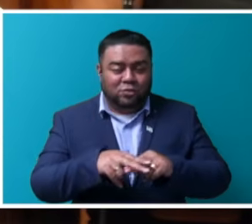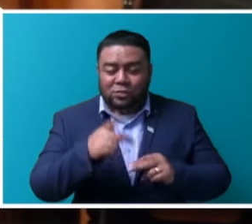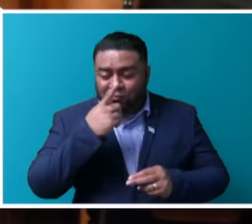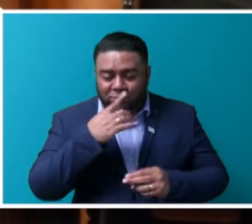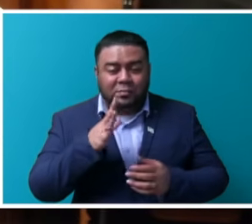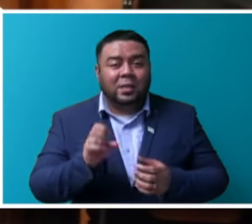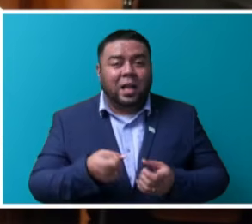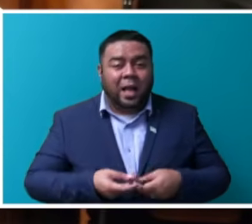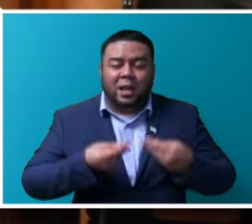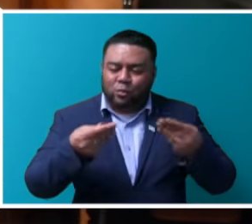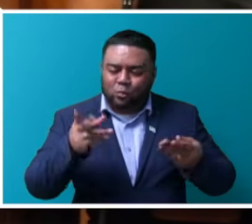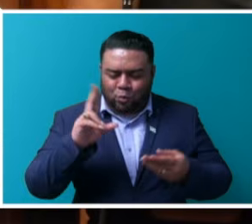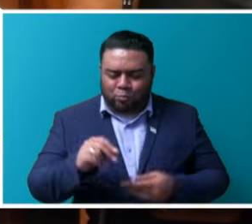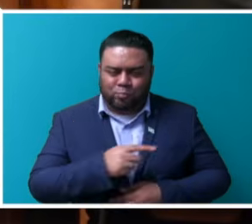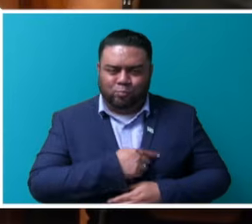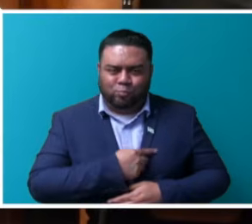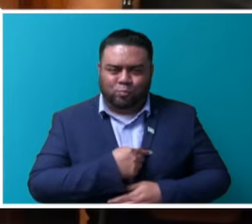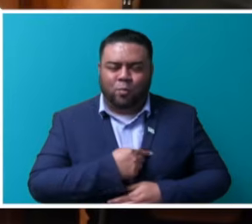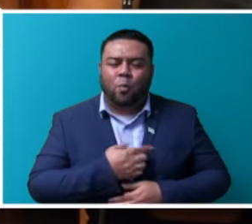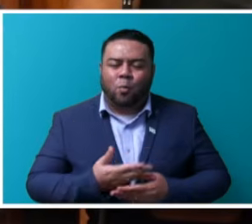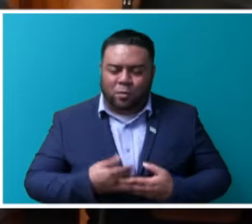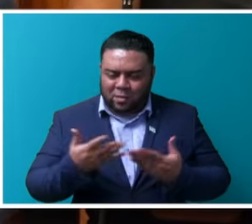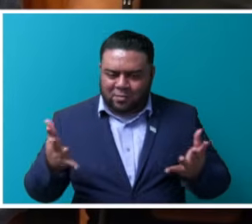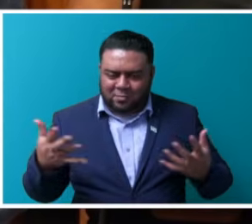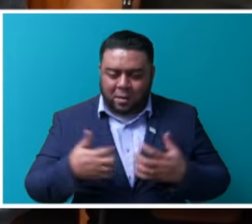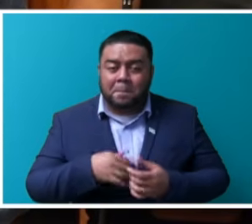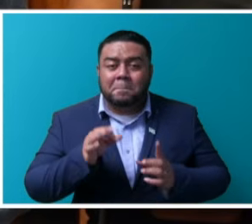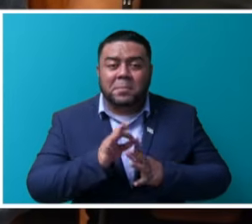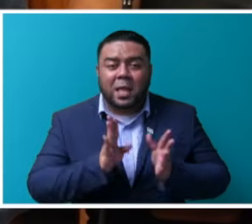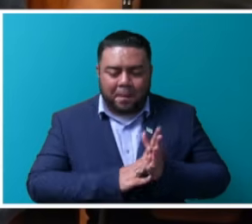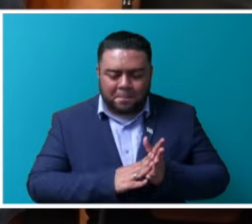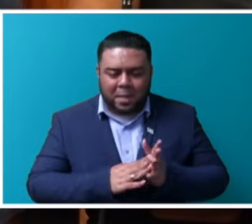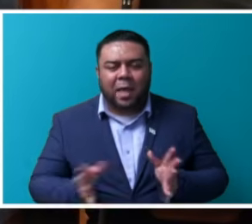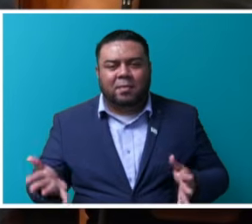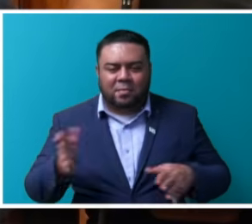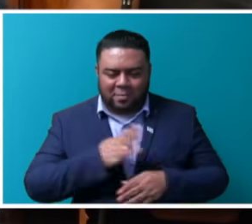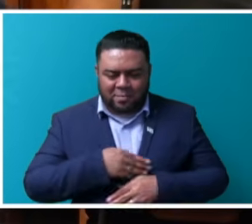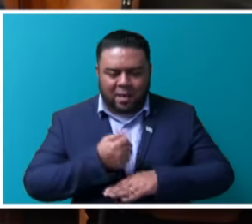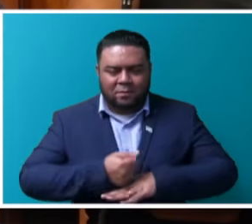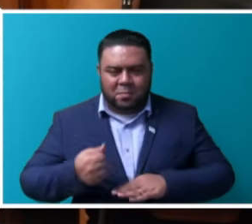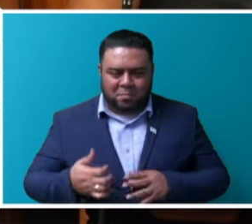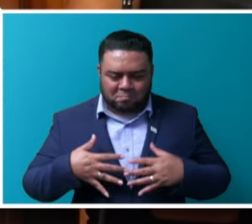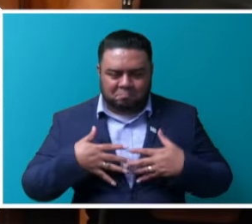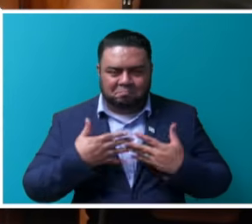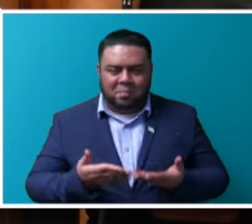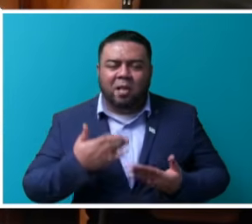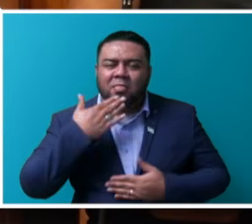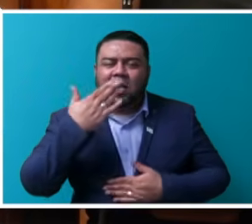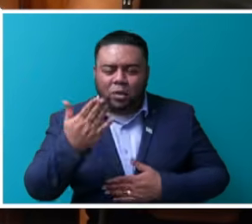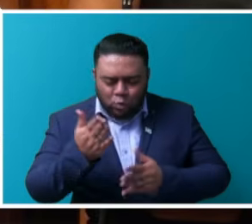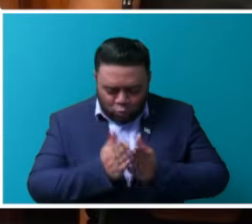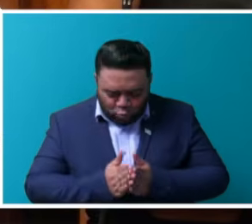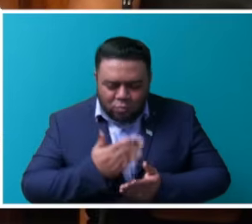I do so with the concurrence of the Honourable Prime Minister and the Cabinet. Thank you,